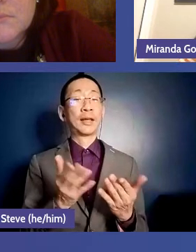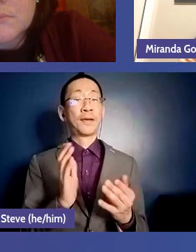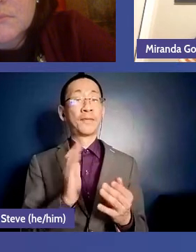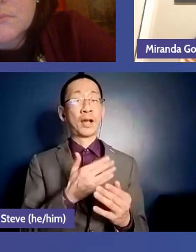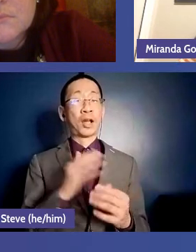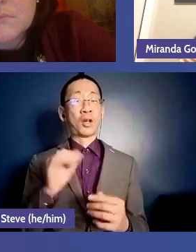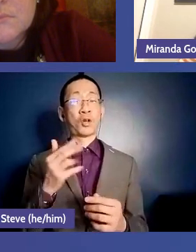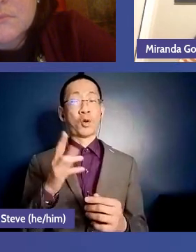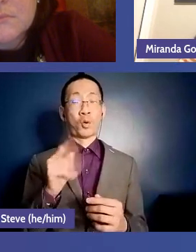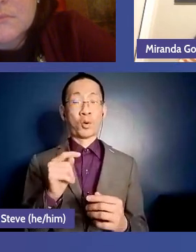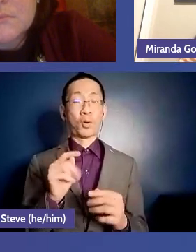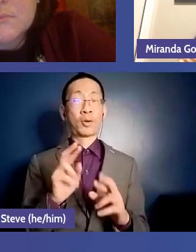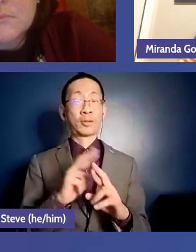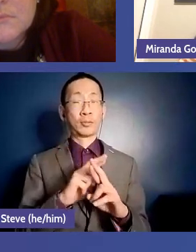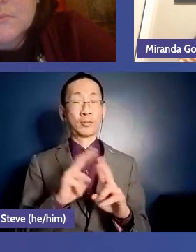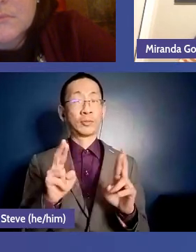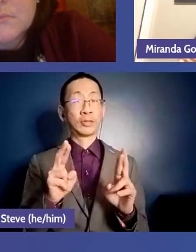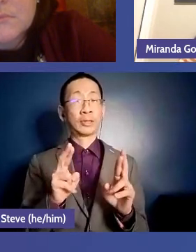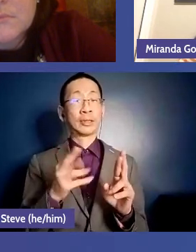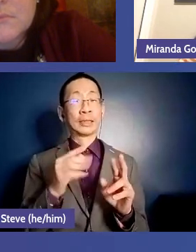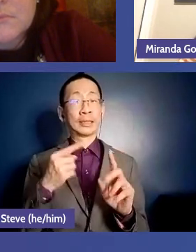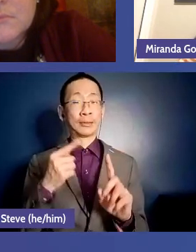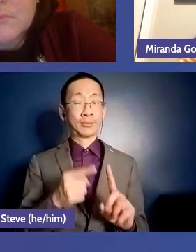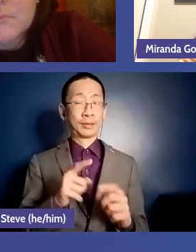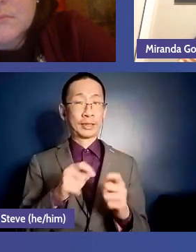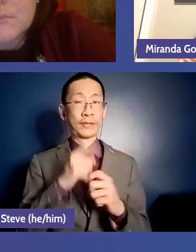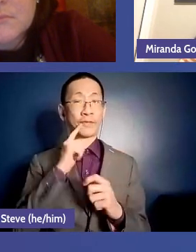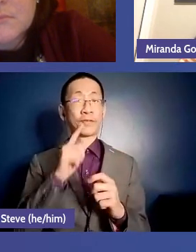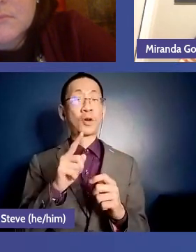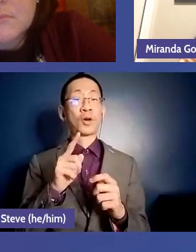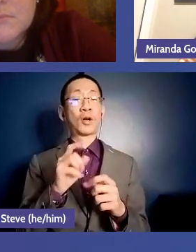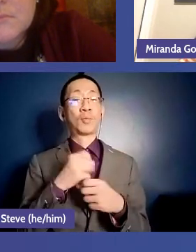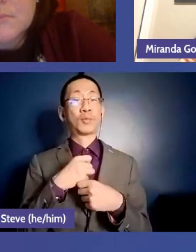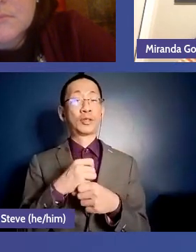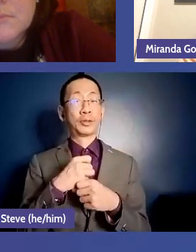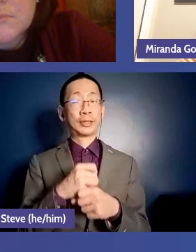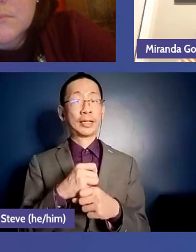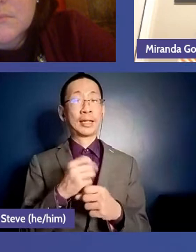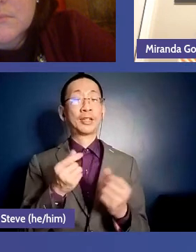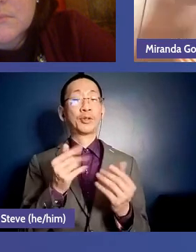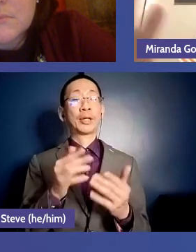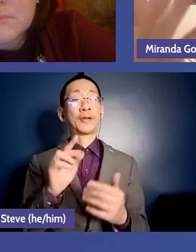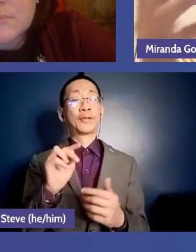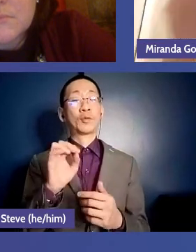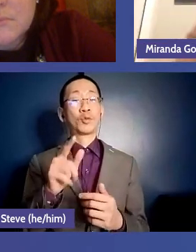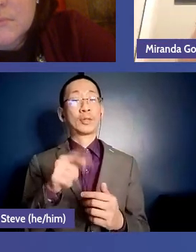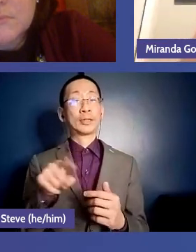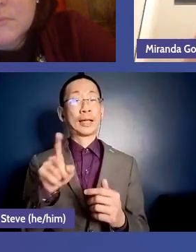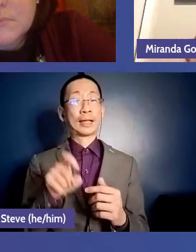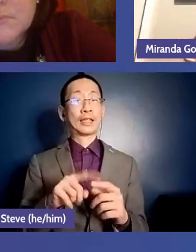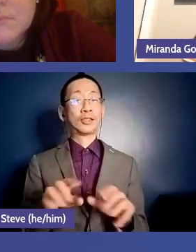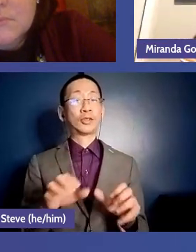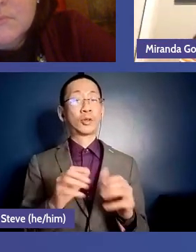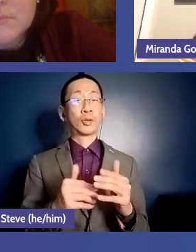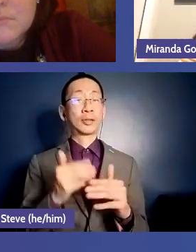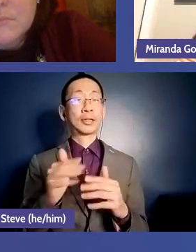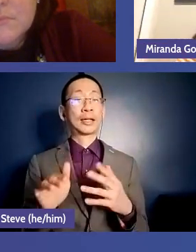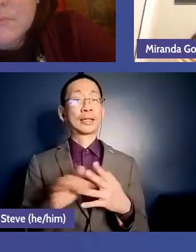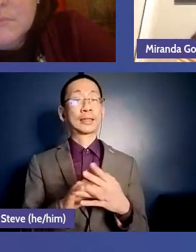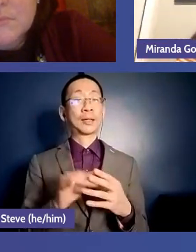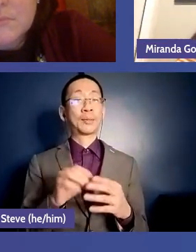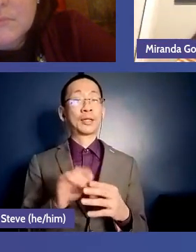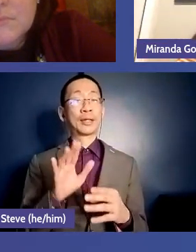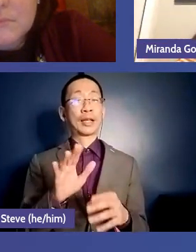the nuts and bolts of commercial producing and to give them the tools that they need to get to the next step in their careers, but